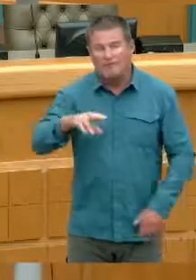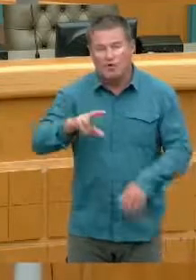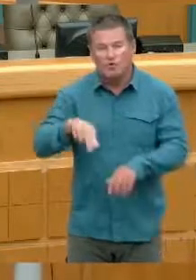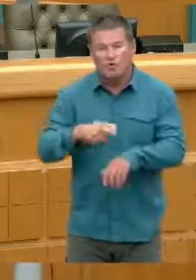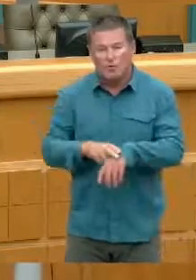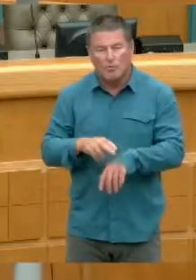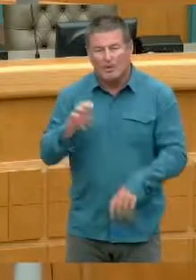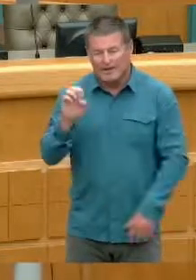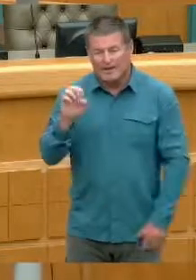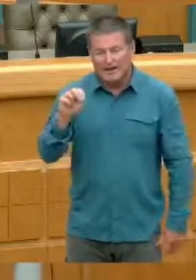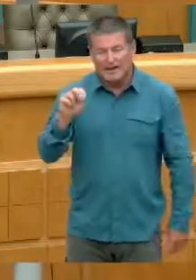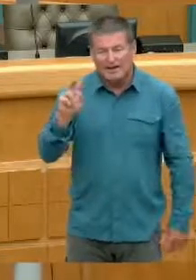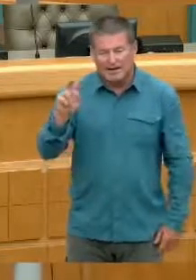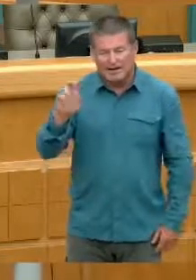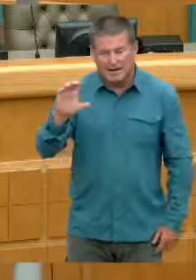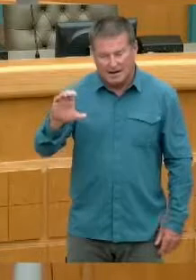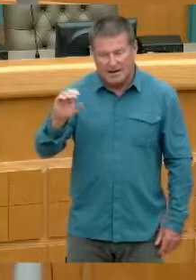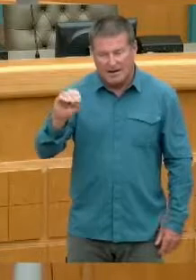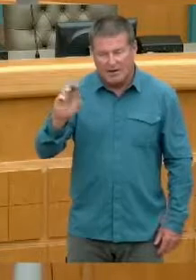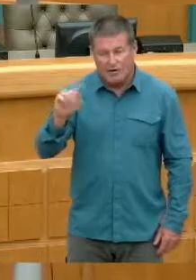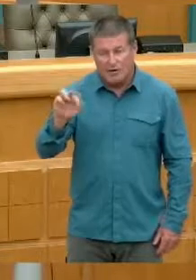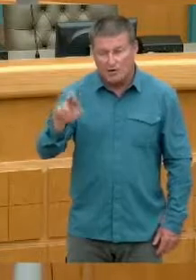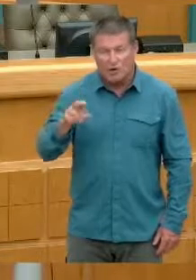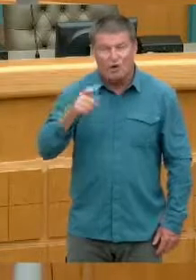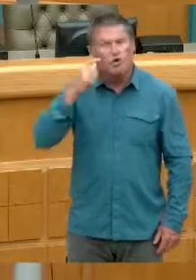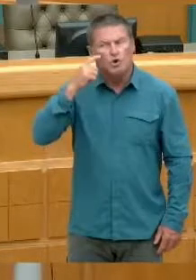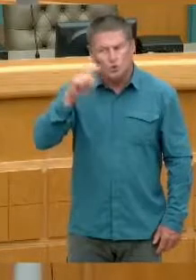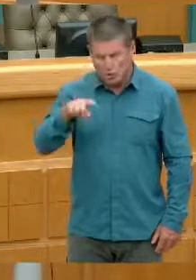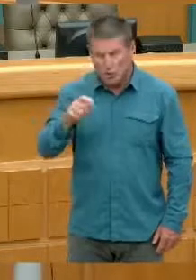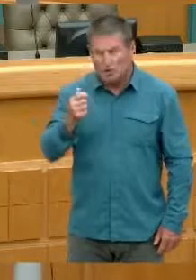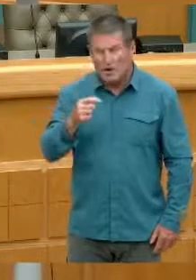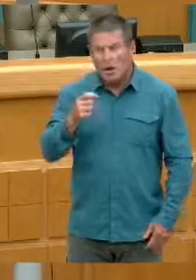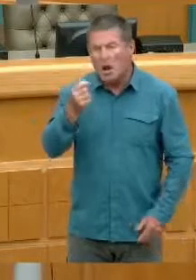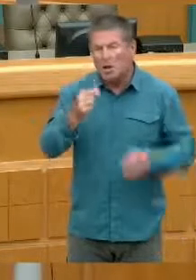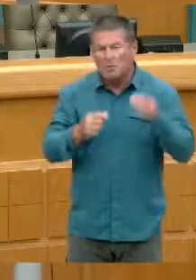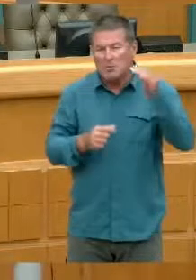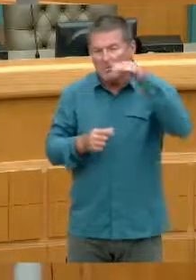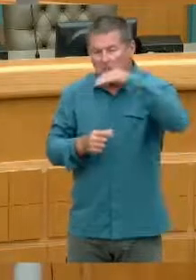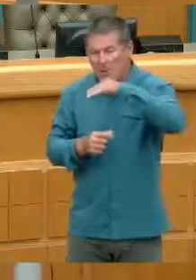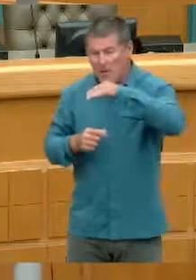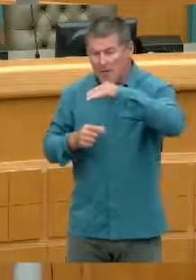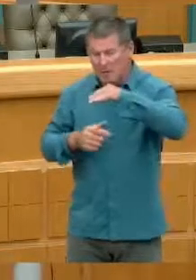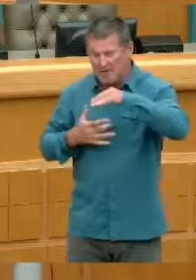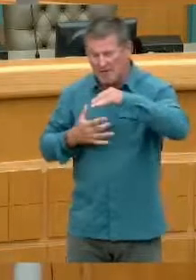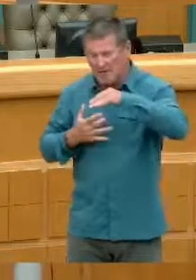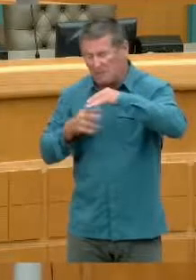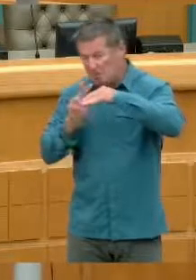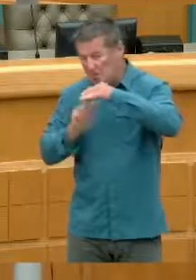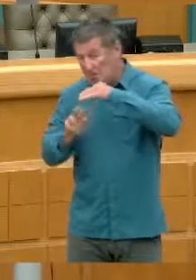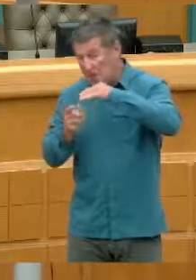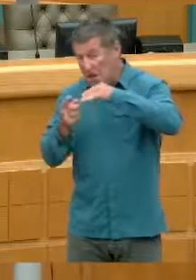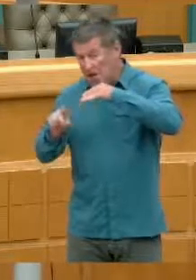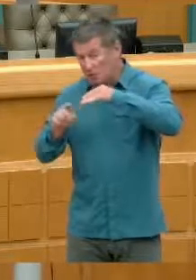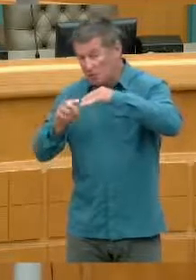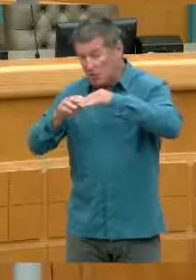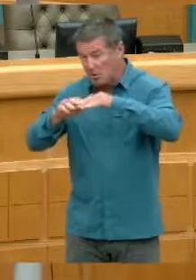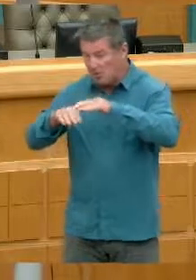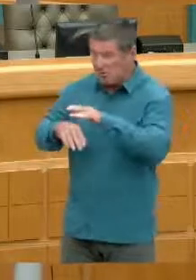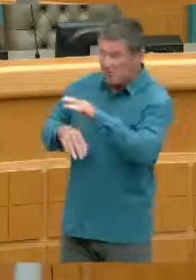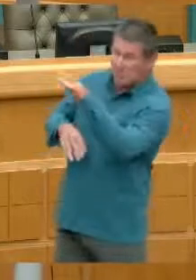rate was. And there's even a little bit of a downturn now, but probably by next week that will level off or be curving up